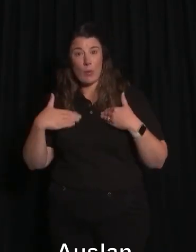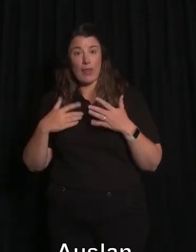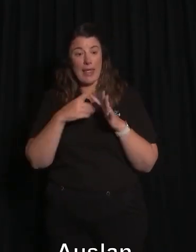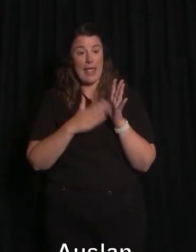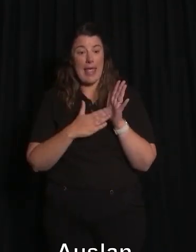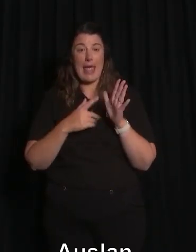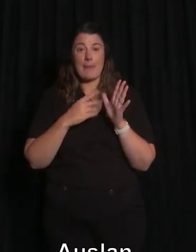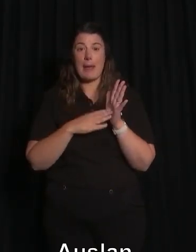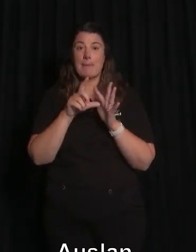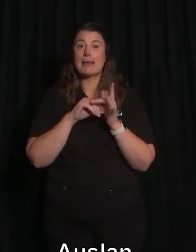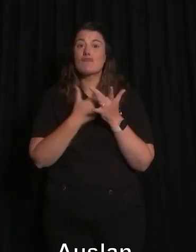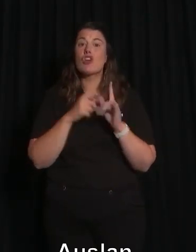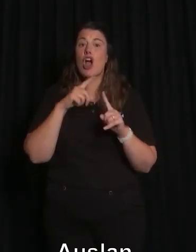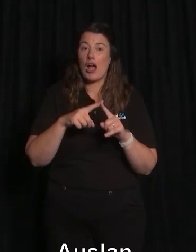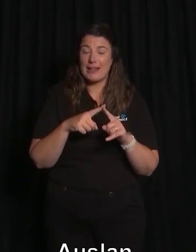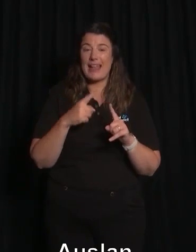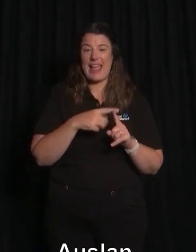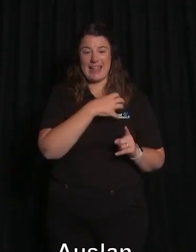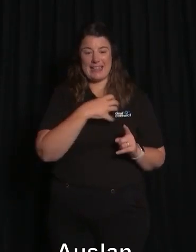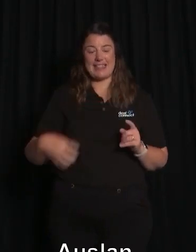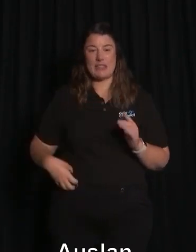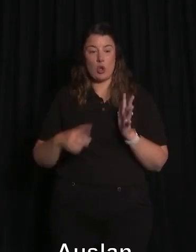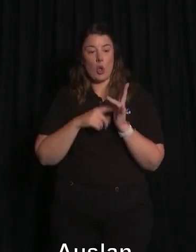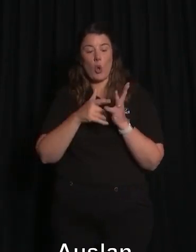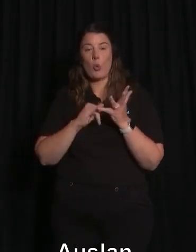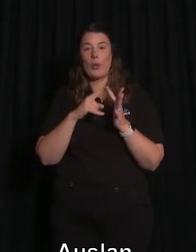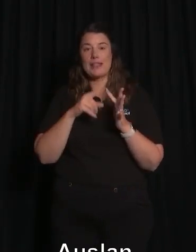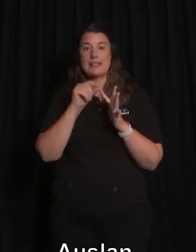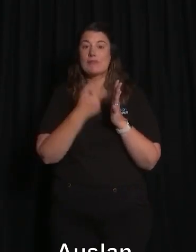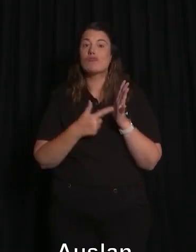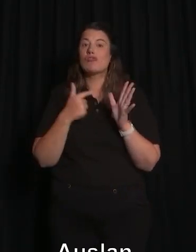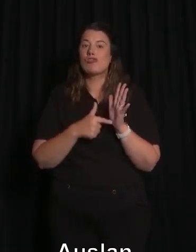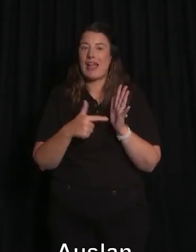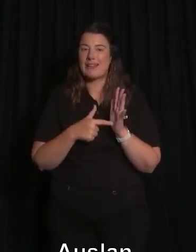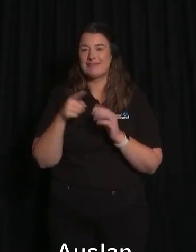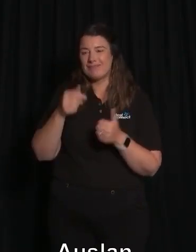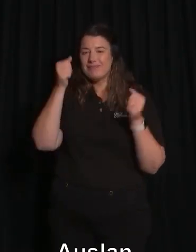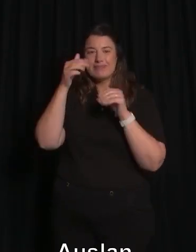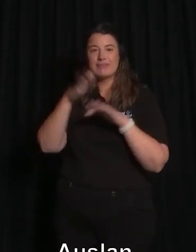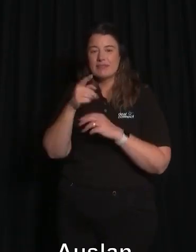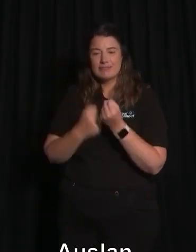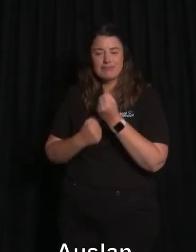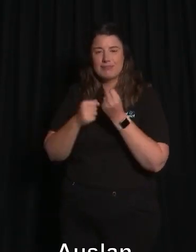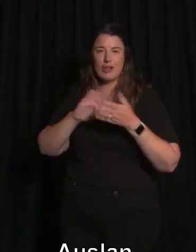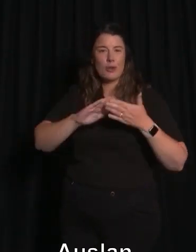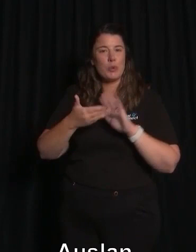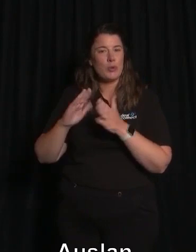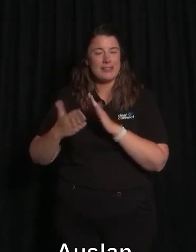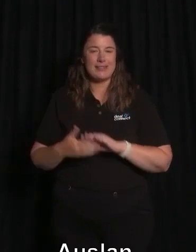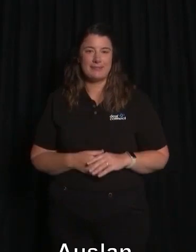Emma McBride, and by Senator Louise Pratt, who is a well-known and much-loved supporter and advocate of the